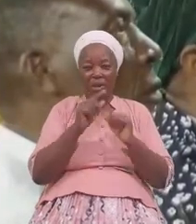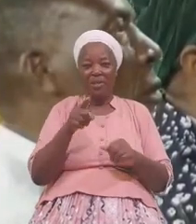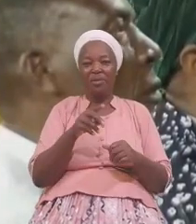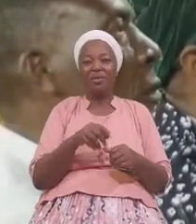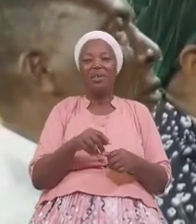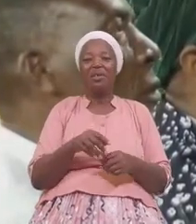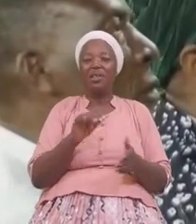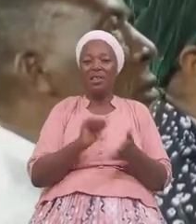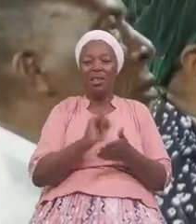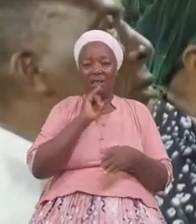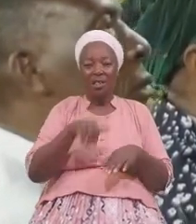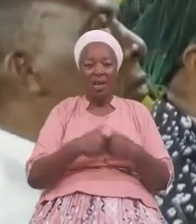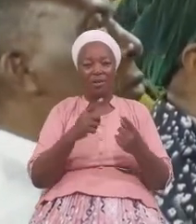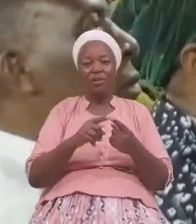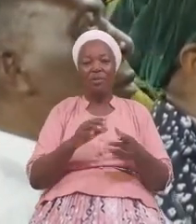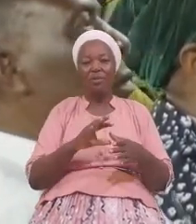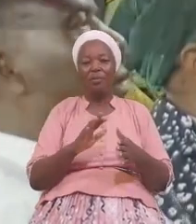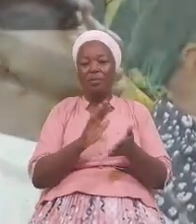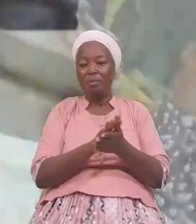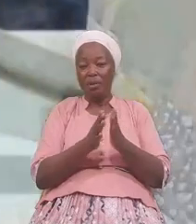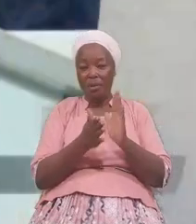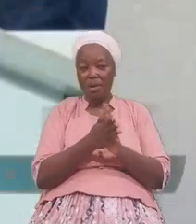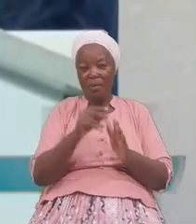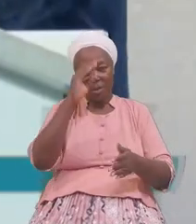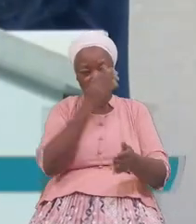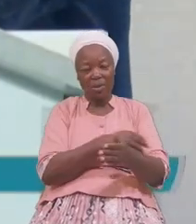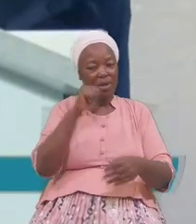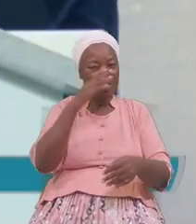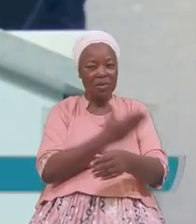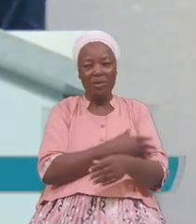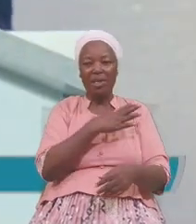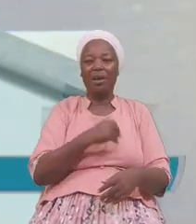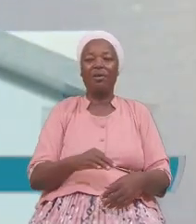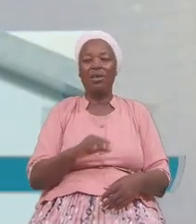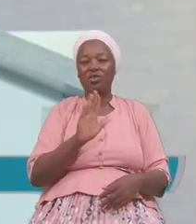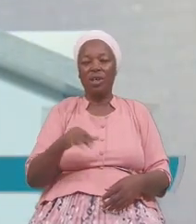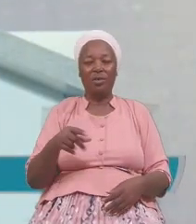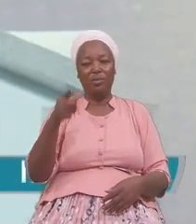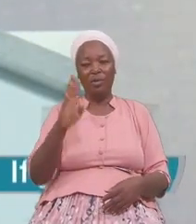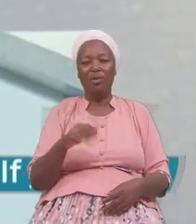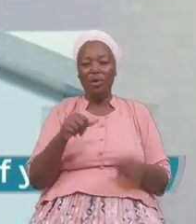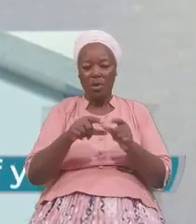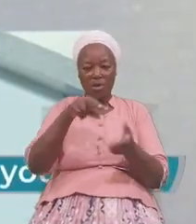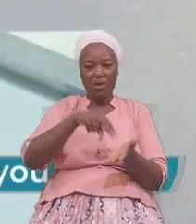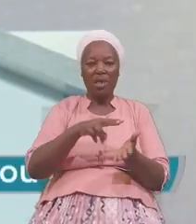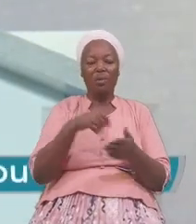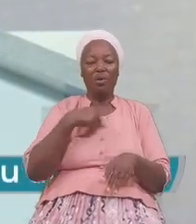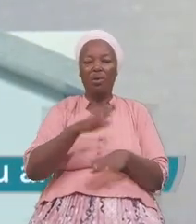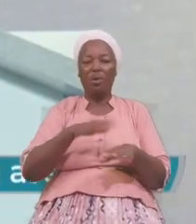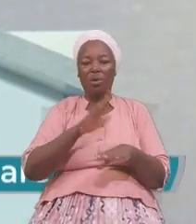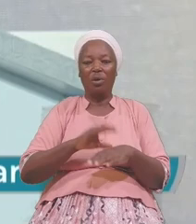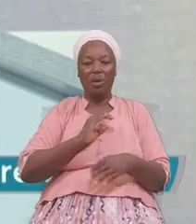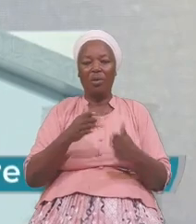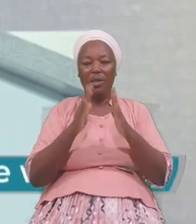how you become a son, a daughter, a child of God. Keep on standing, and we'll call on our